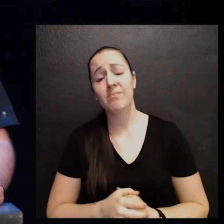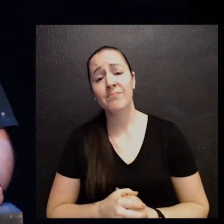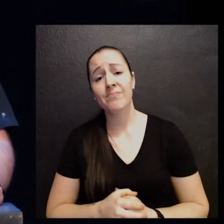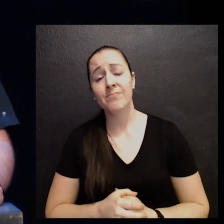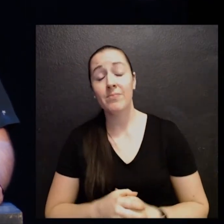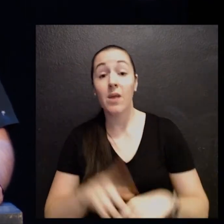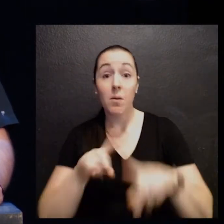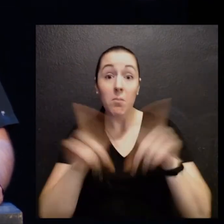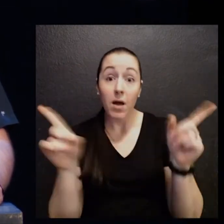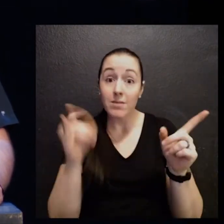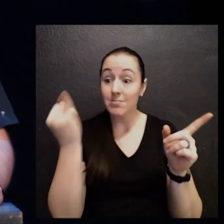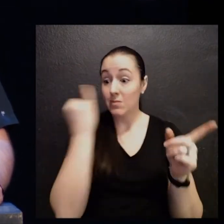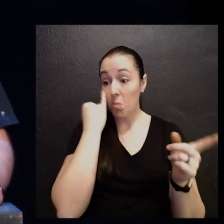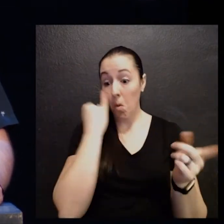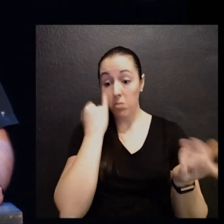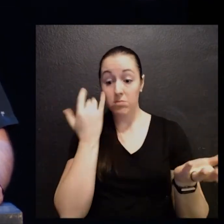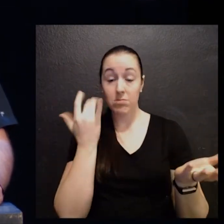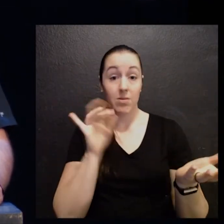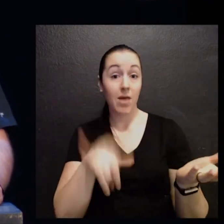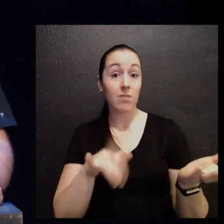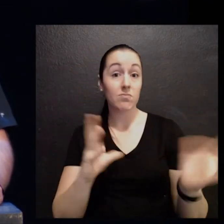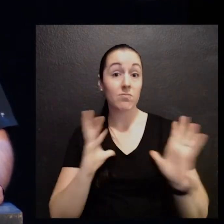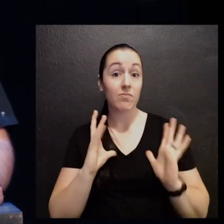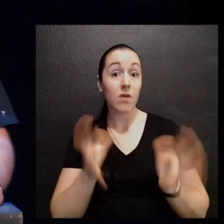But what if that's okay?